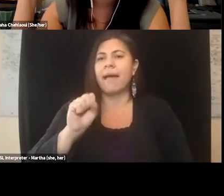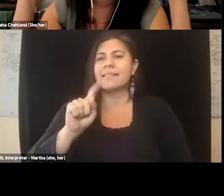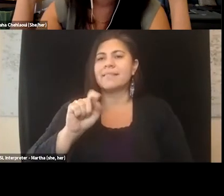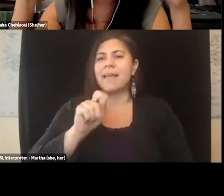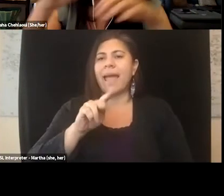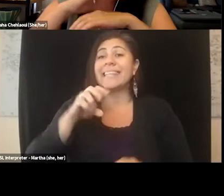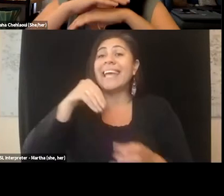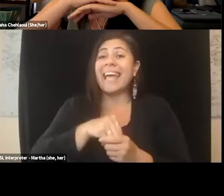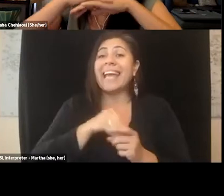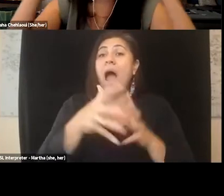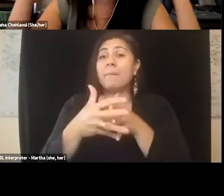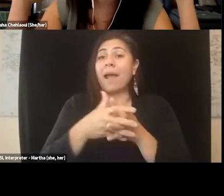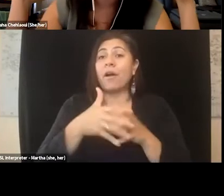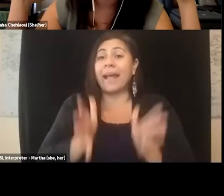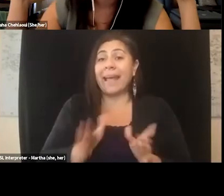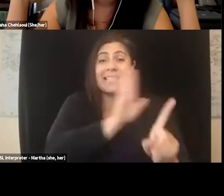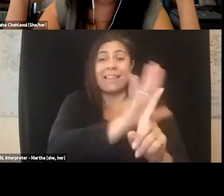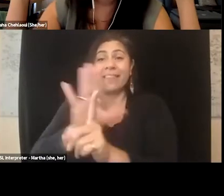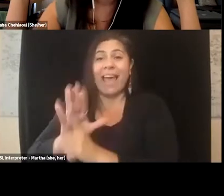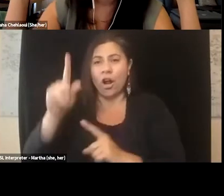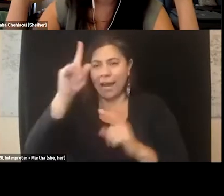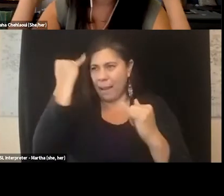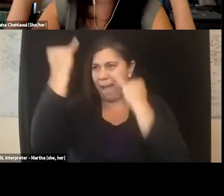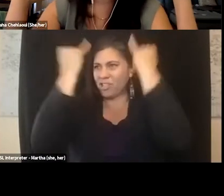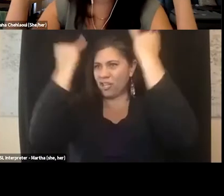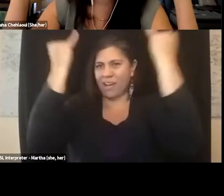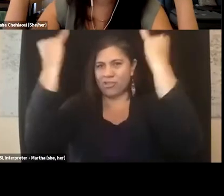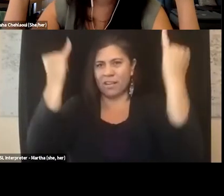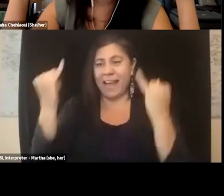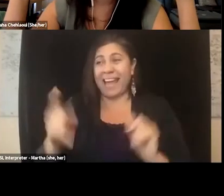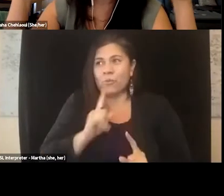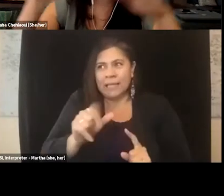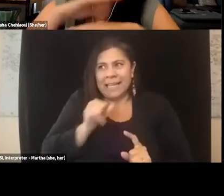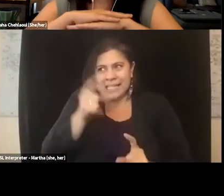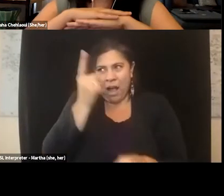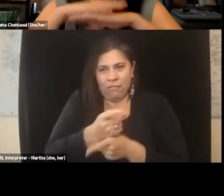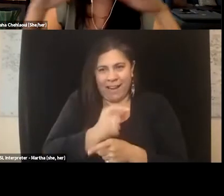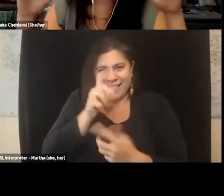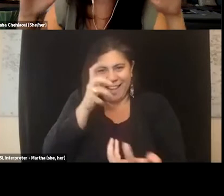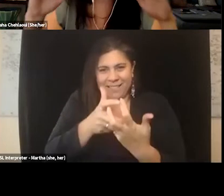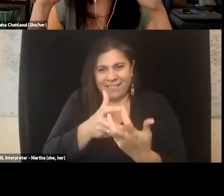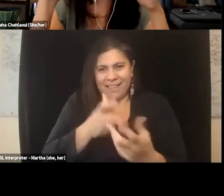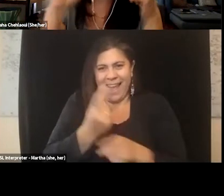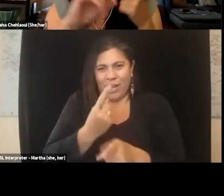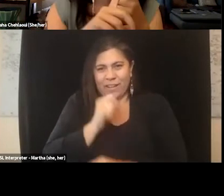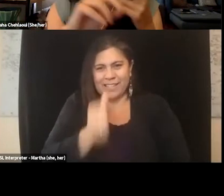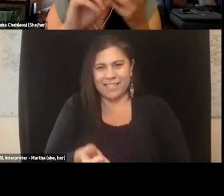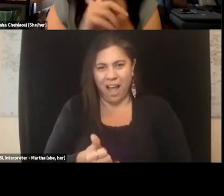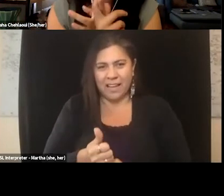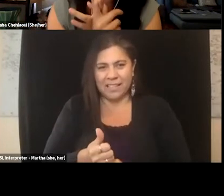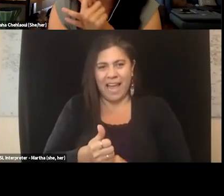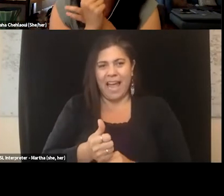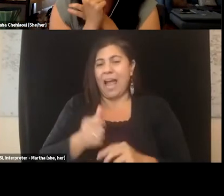imagination, and it is such a flawed real estate. It's so problematic. It's shaped by the